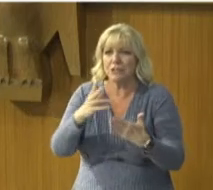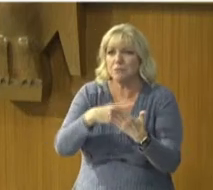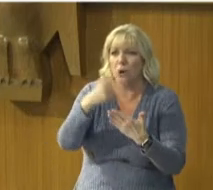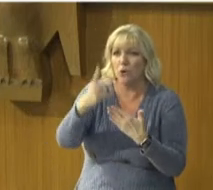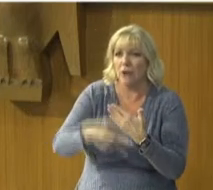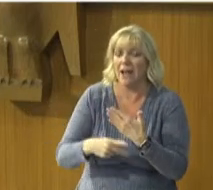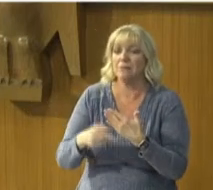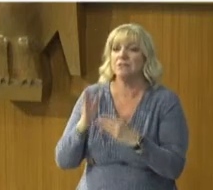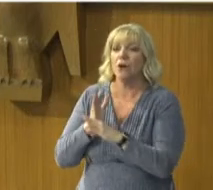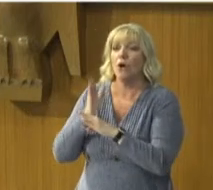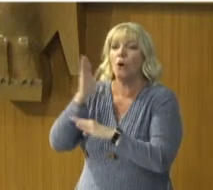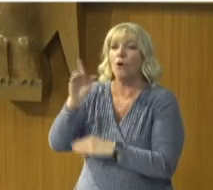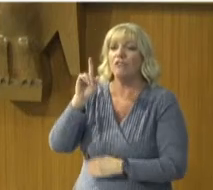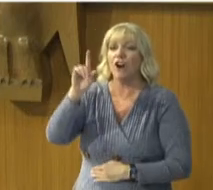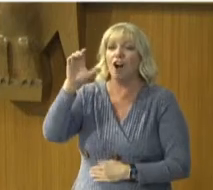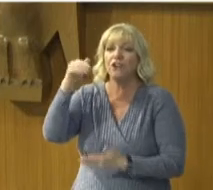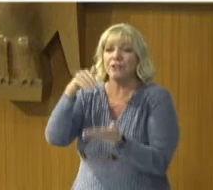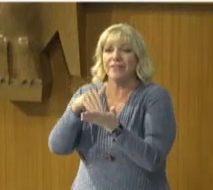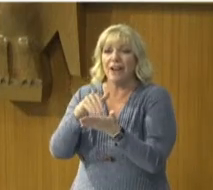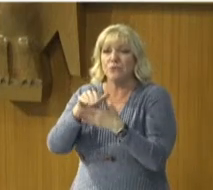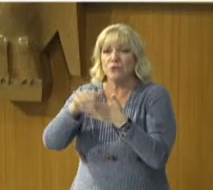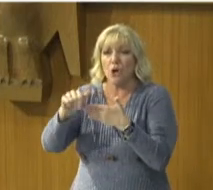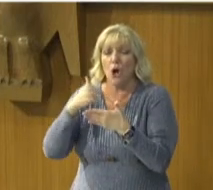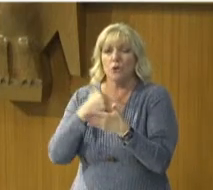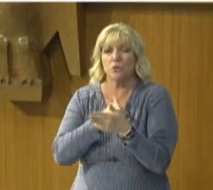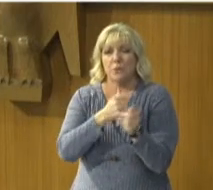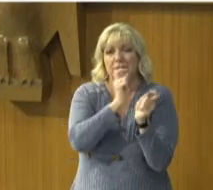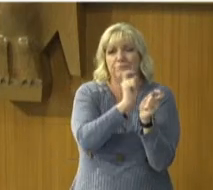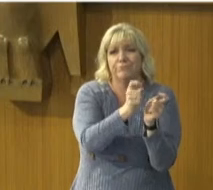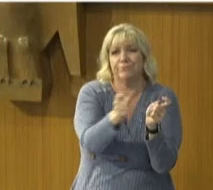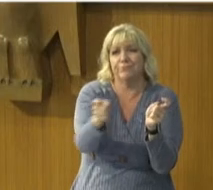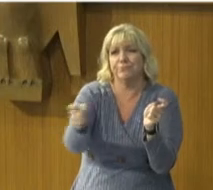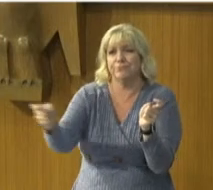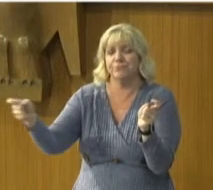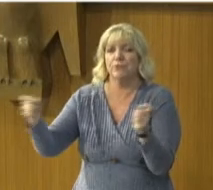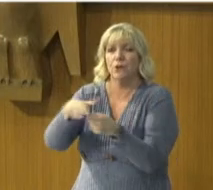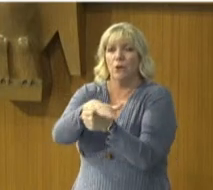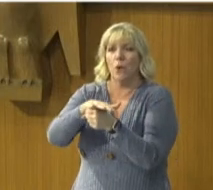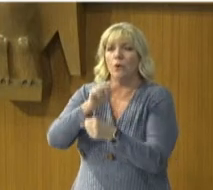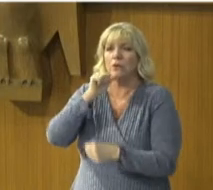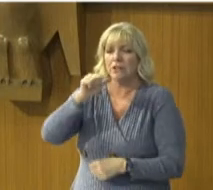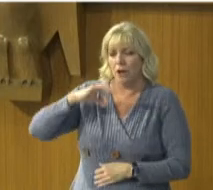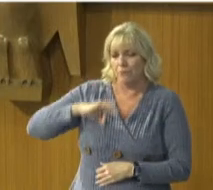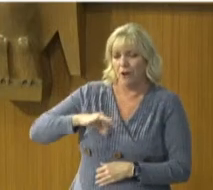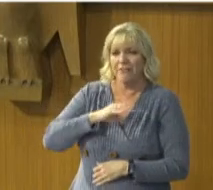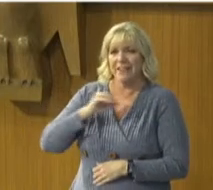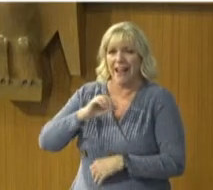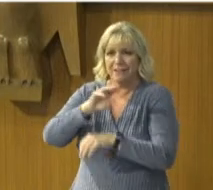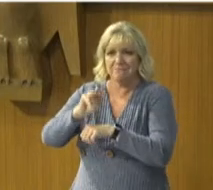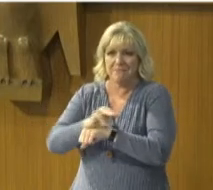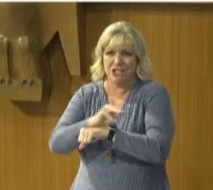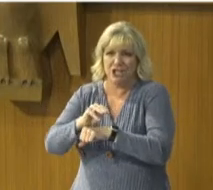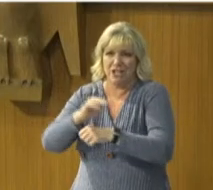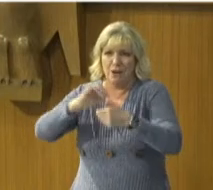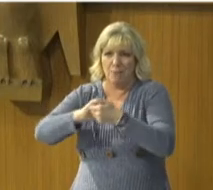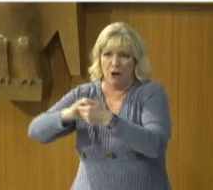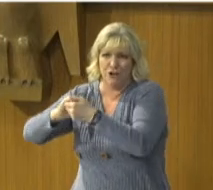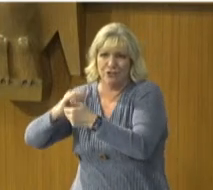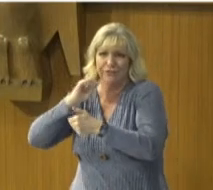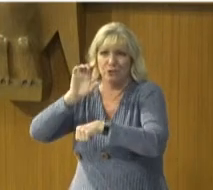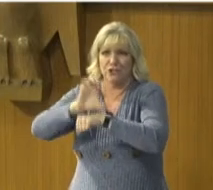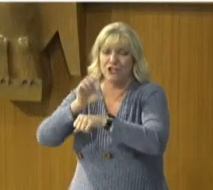over $100,000 we give to local nonprofit and mission partners of the church each